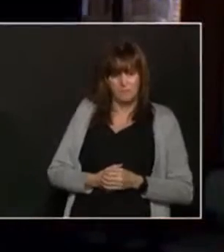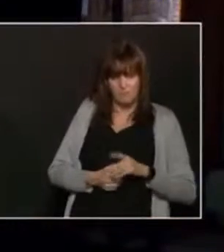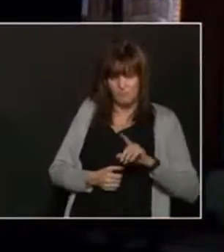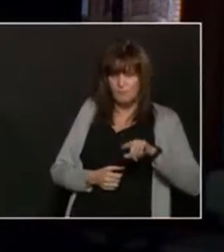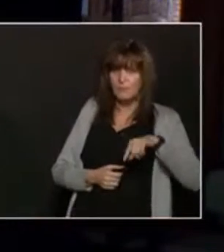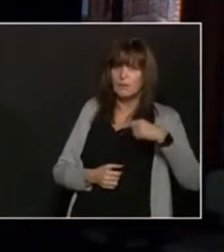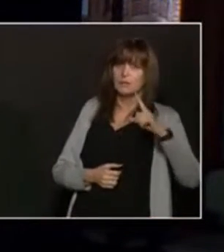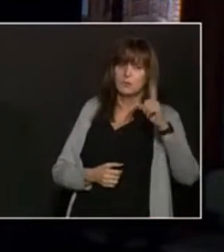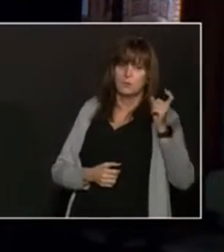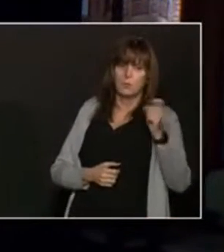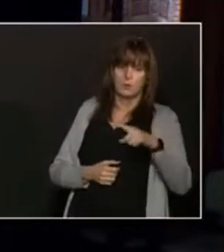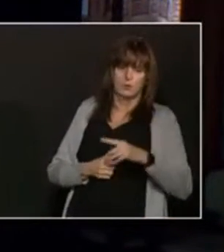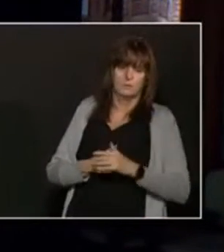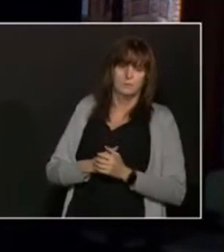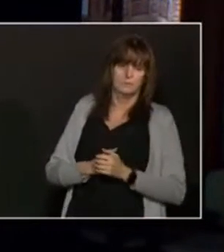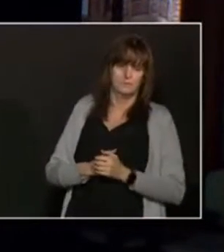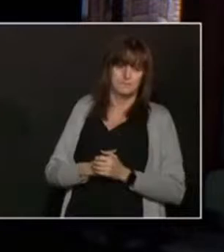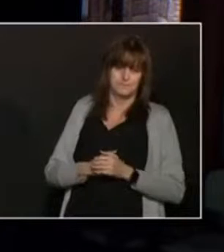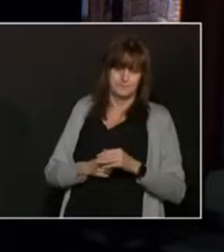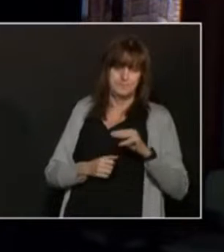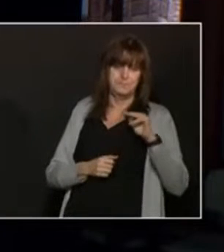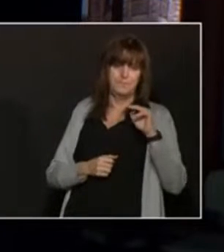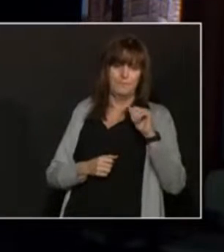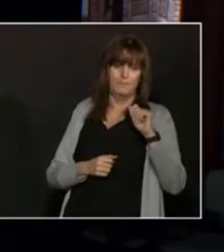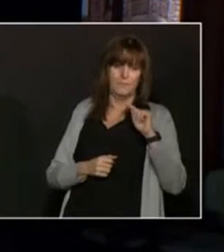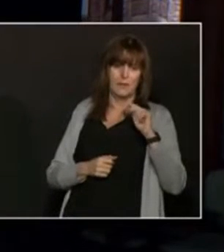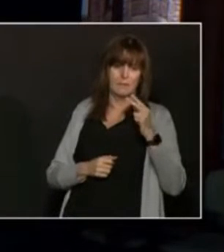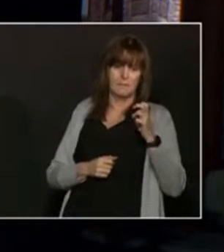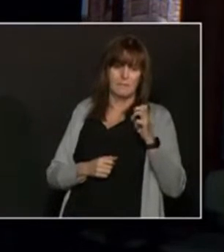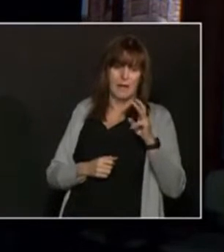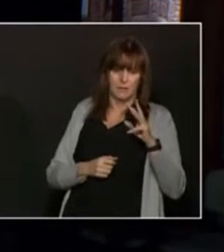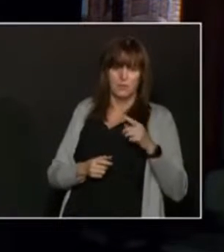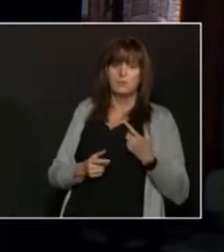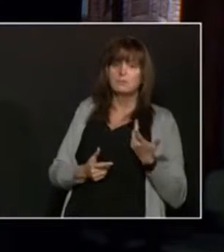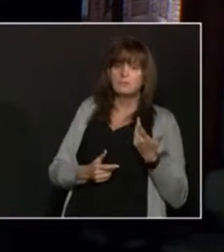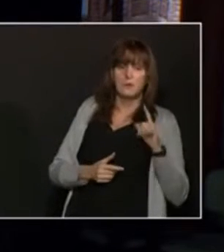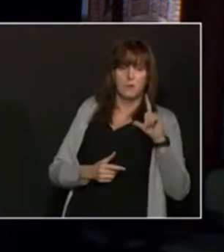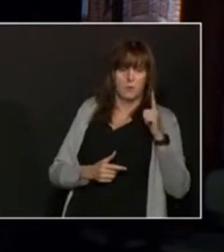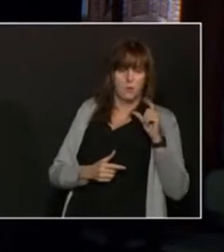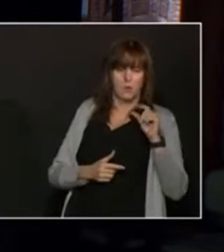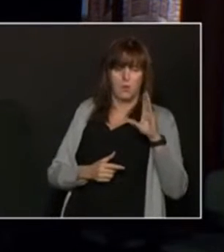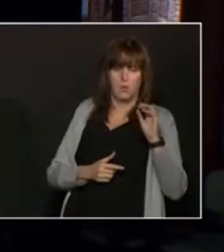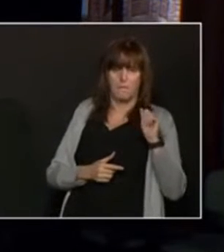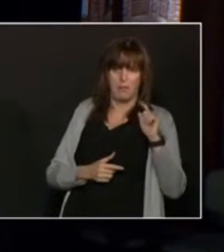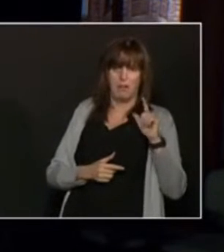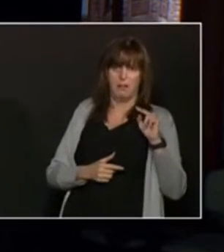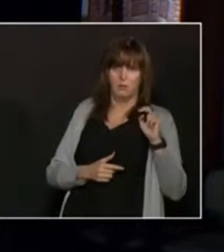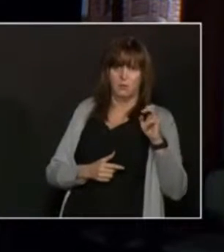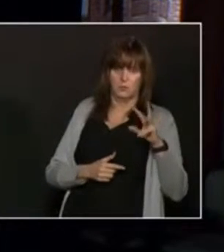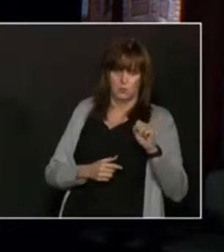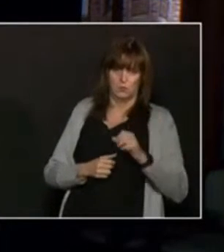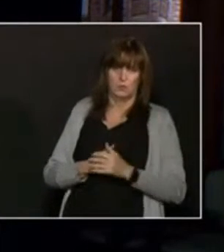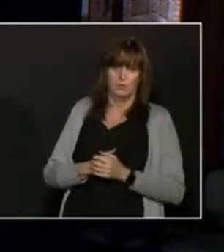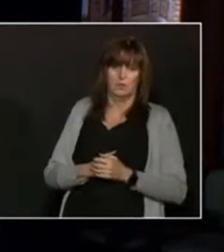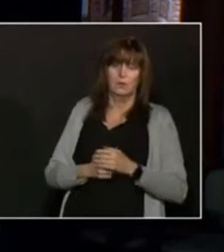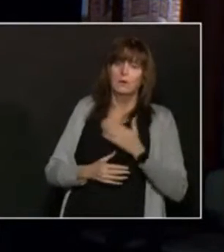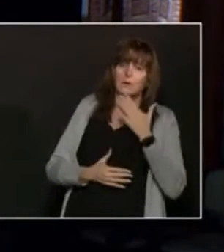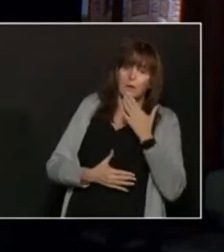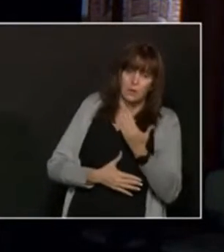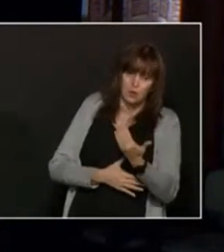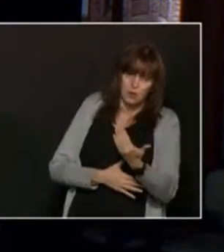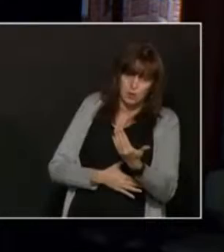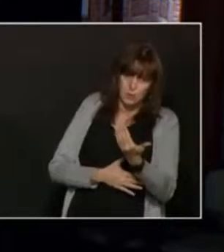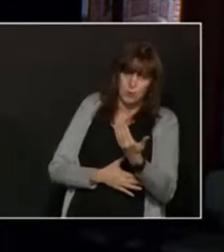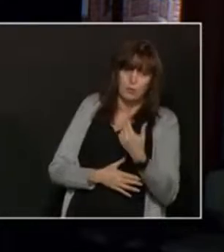From Matthew Bingley at Global News. Hi, good afternoon. Good morning, rather. My question is for Dr.